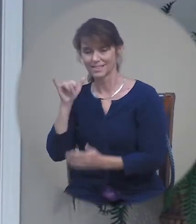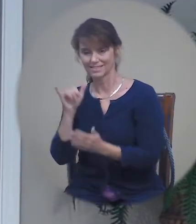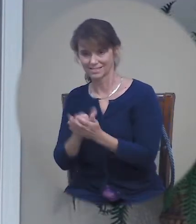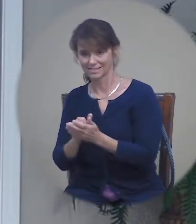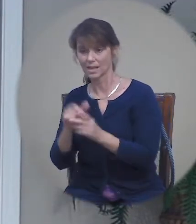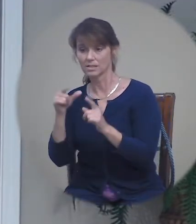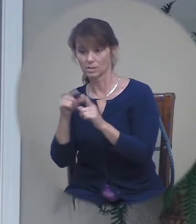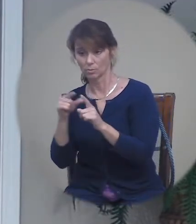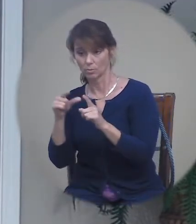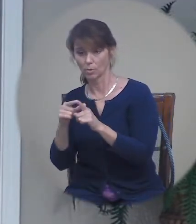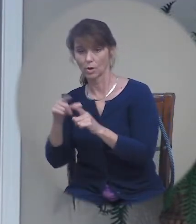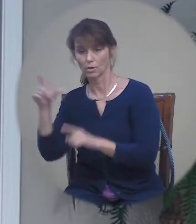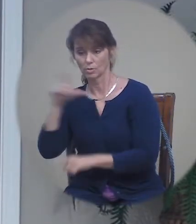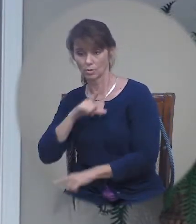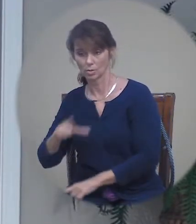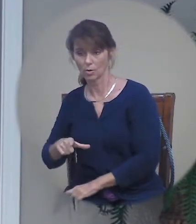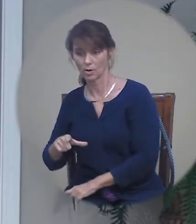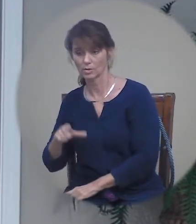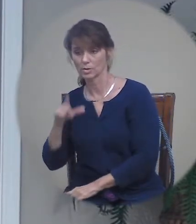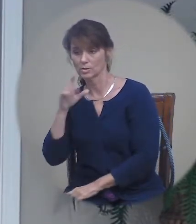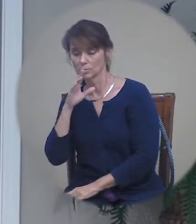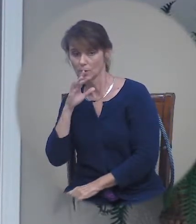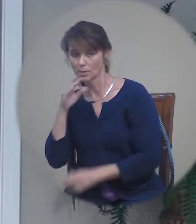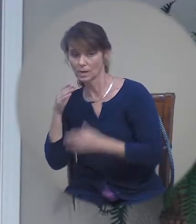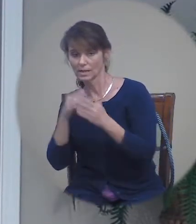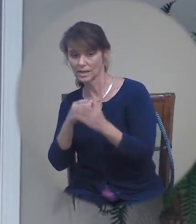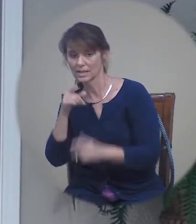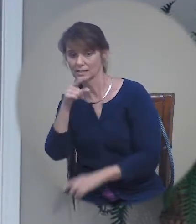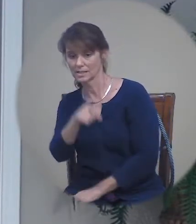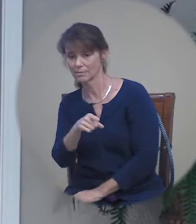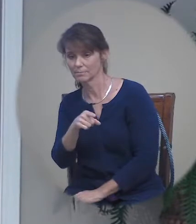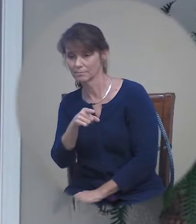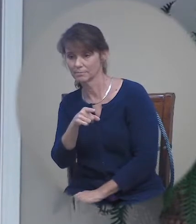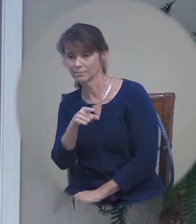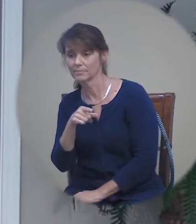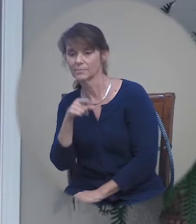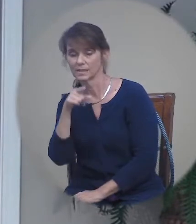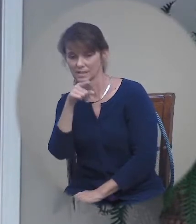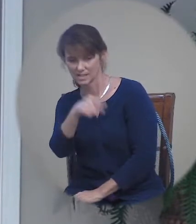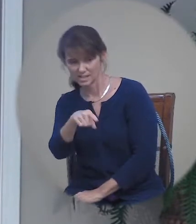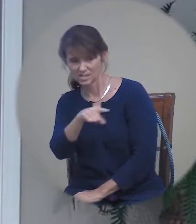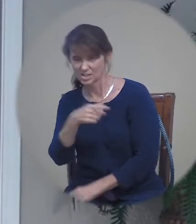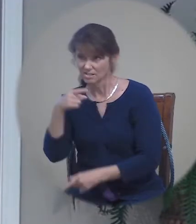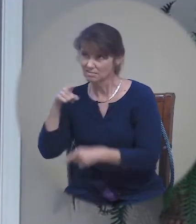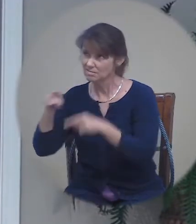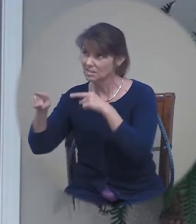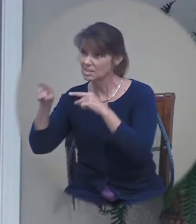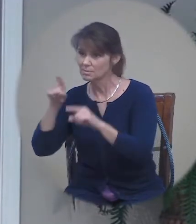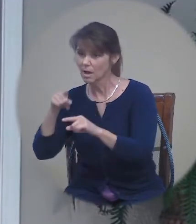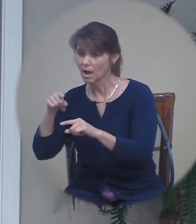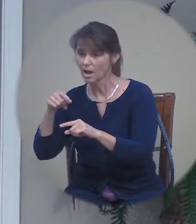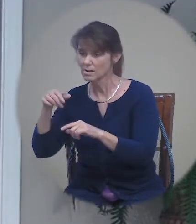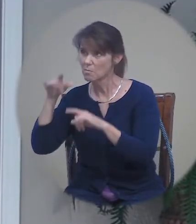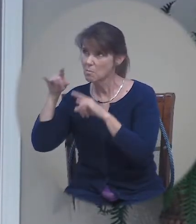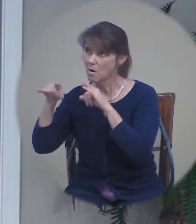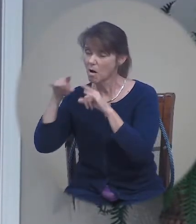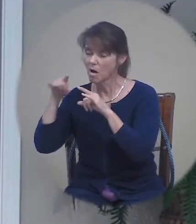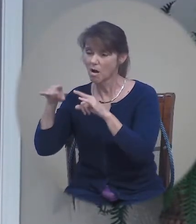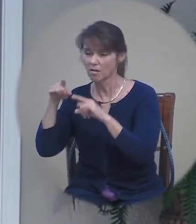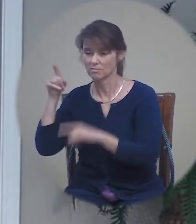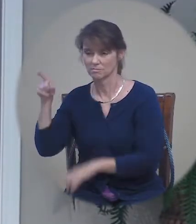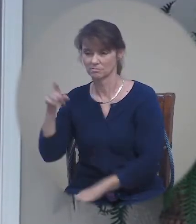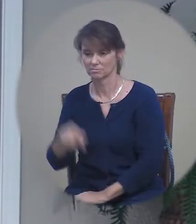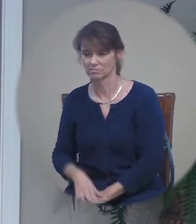the Lord has spoken against him. She has despised you and mocked you, the virgin daughter of Zion. She